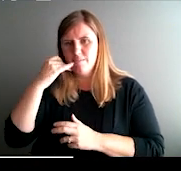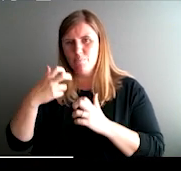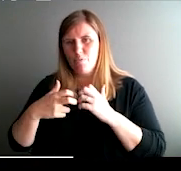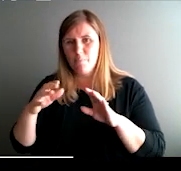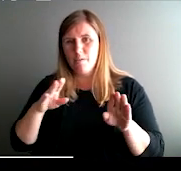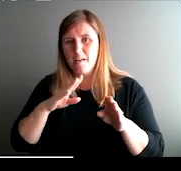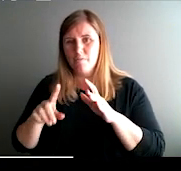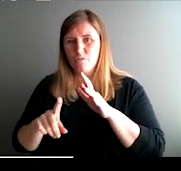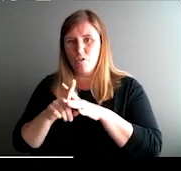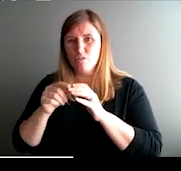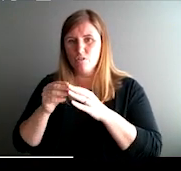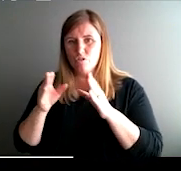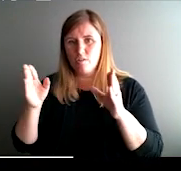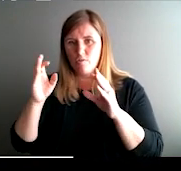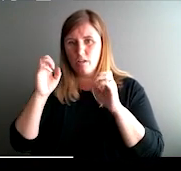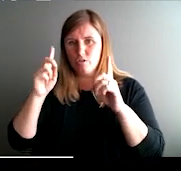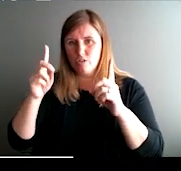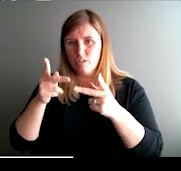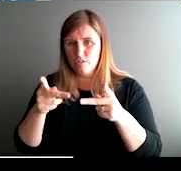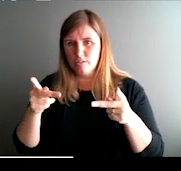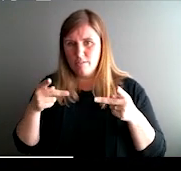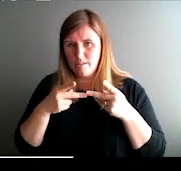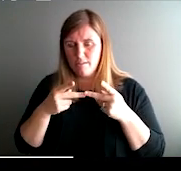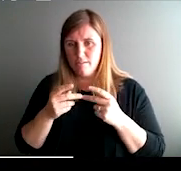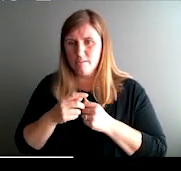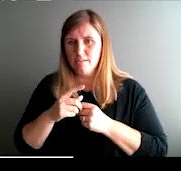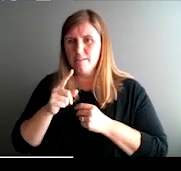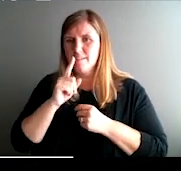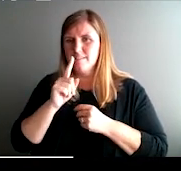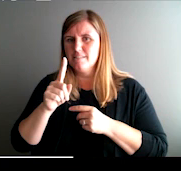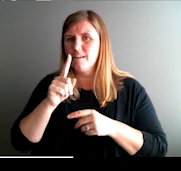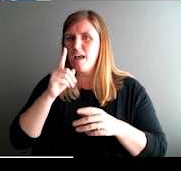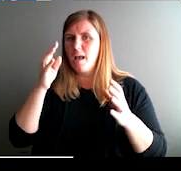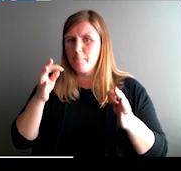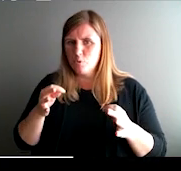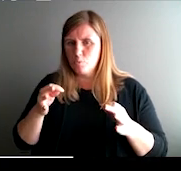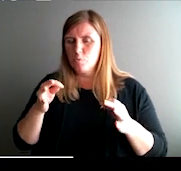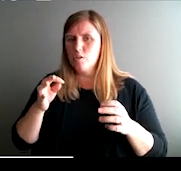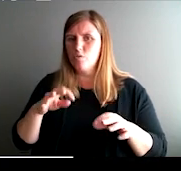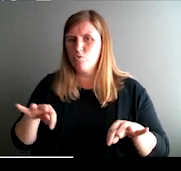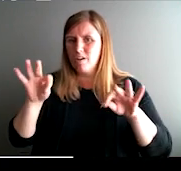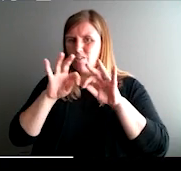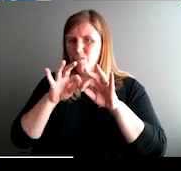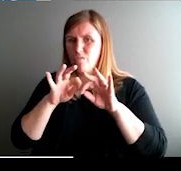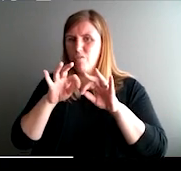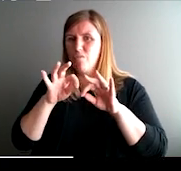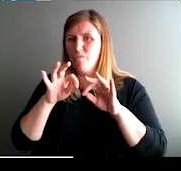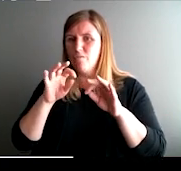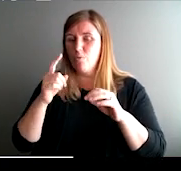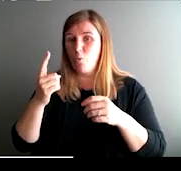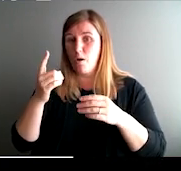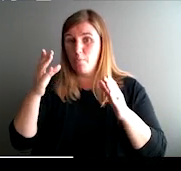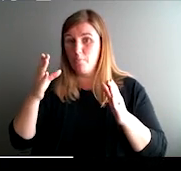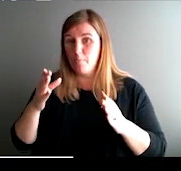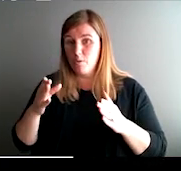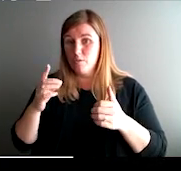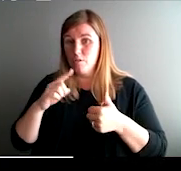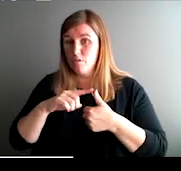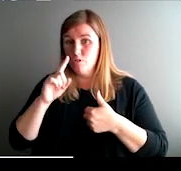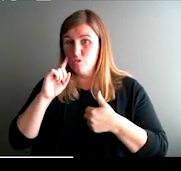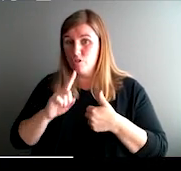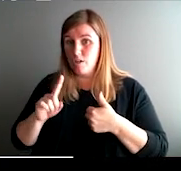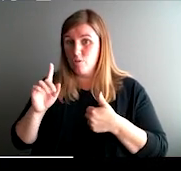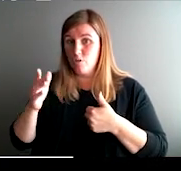behavior is occurring in the general education setting, it is absolutely critical that, one, people are checking